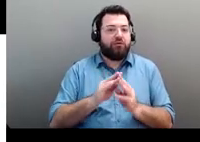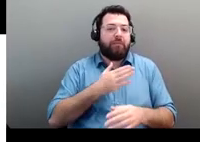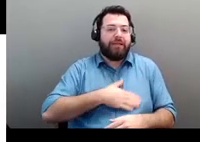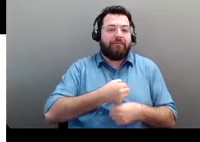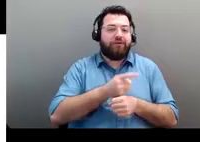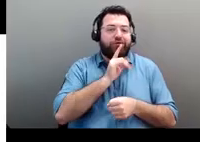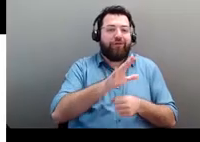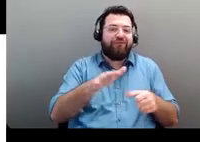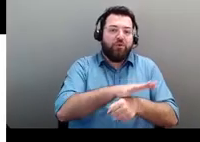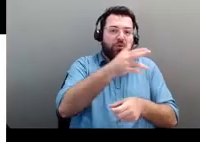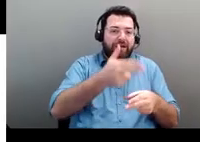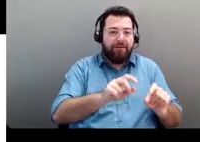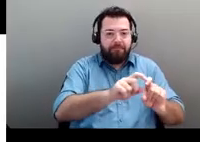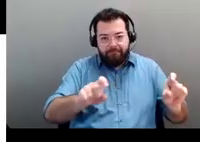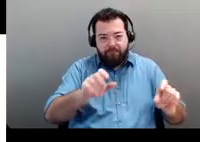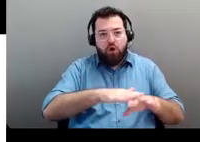okay.